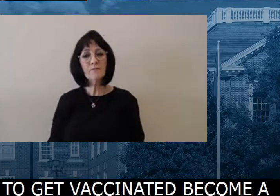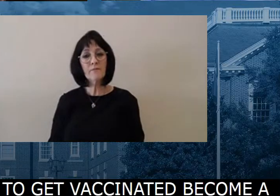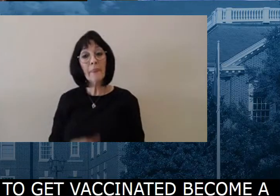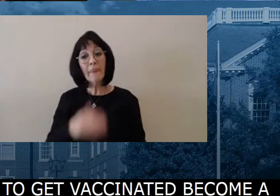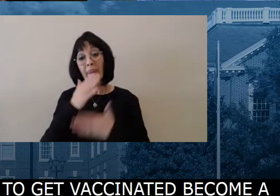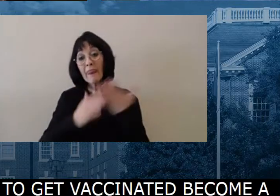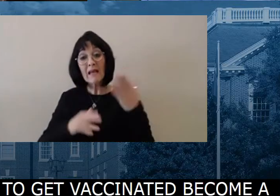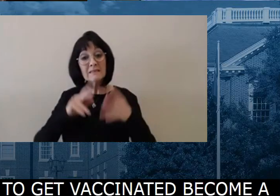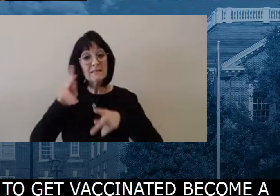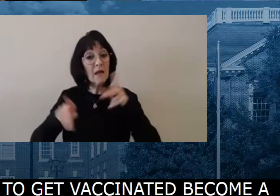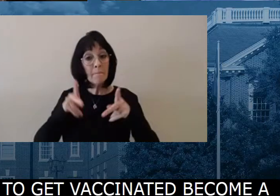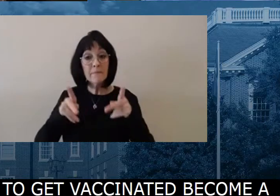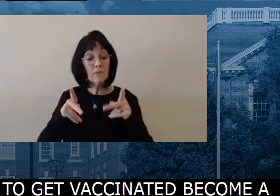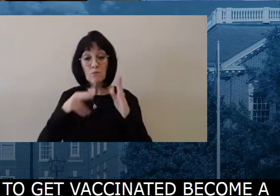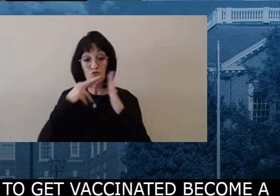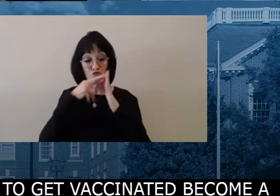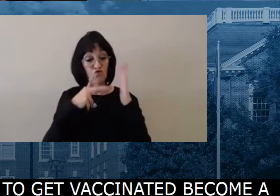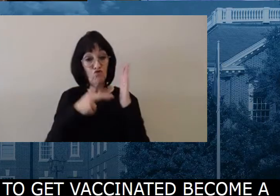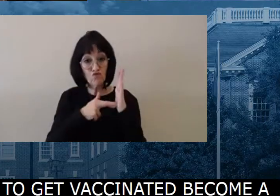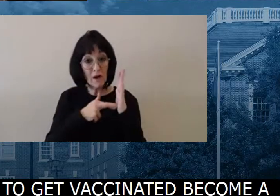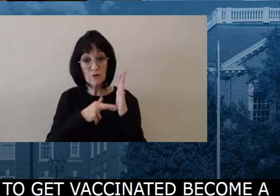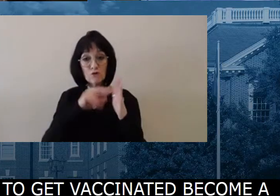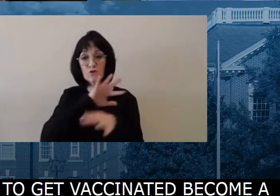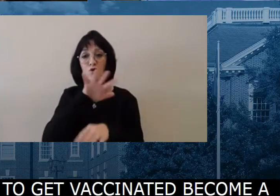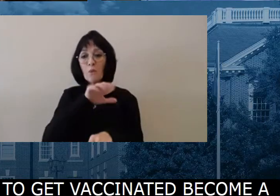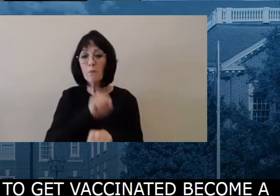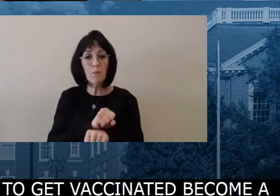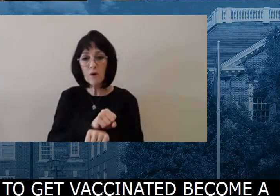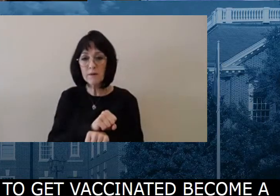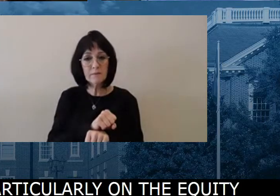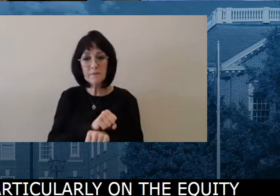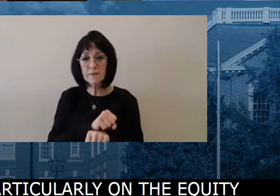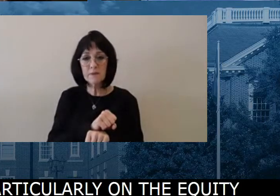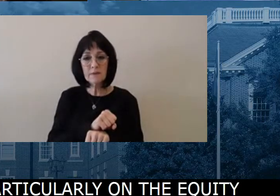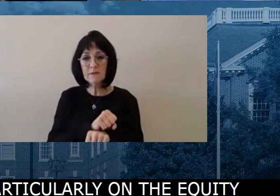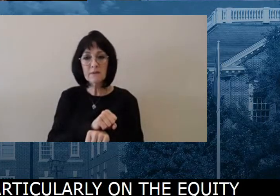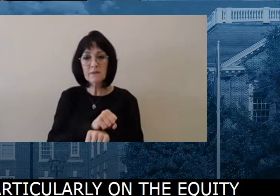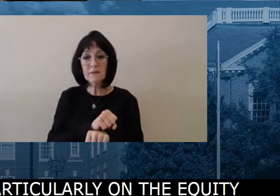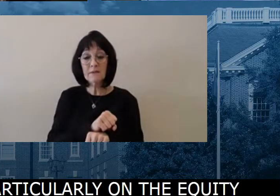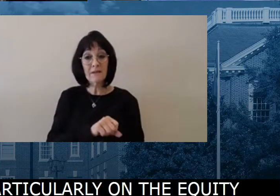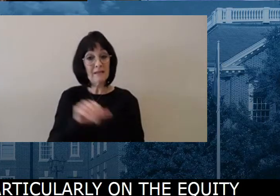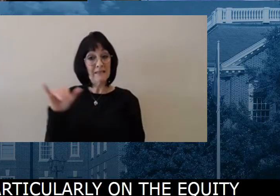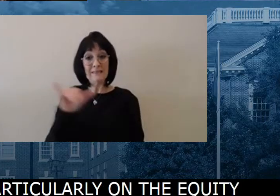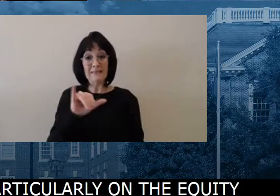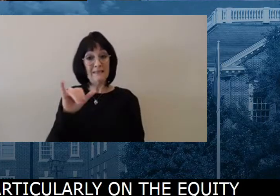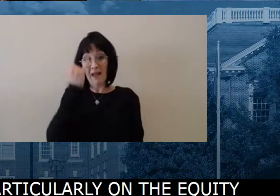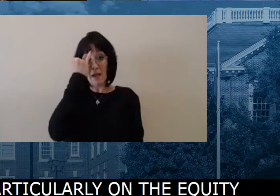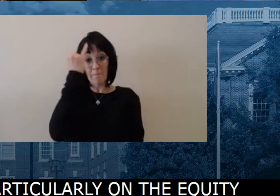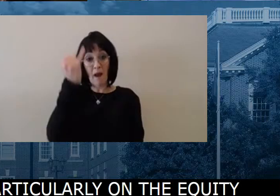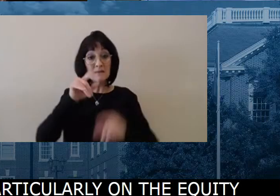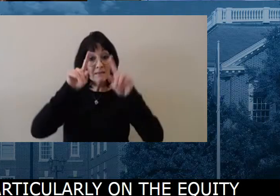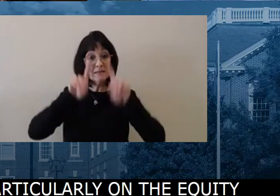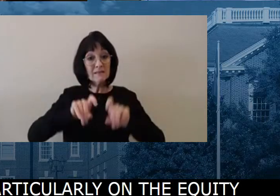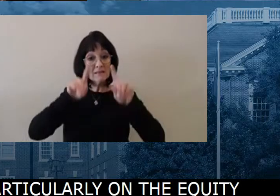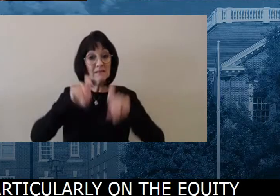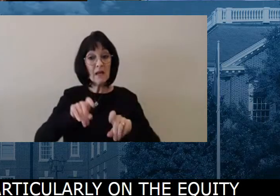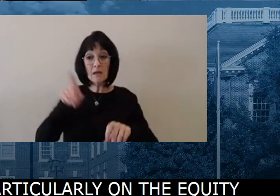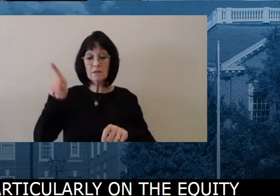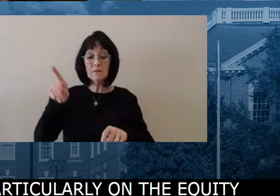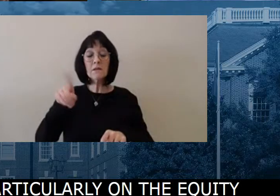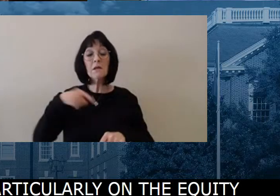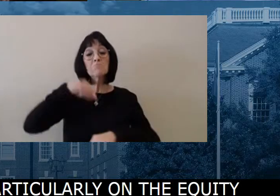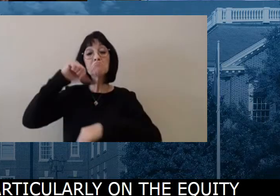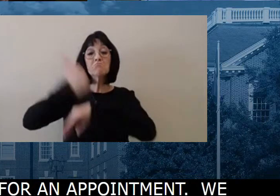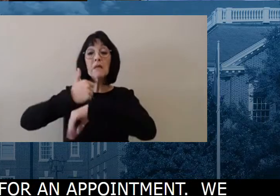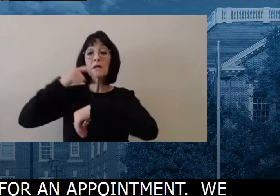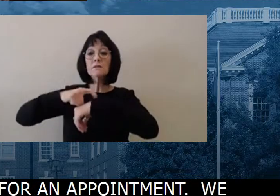registered for an appointment. We can't use the kind of testing approach where you just say you're going to be there at a particular time and keep it